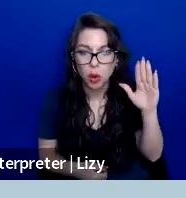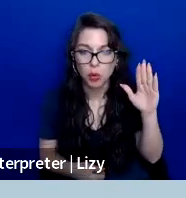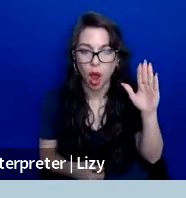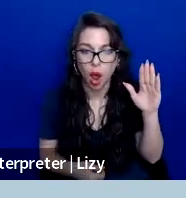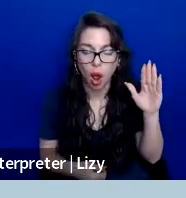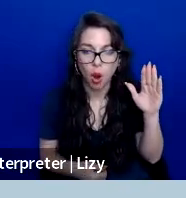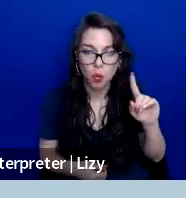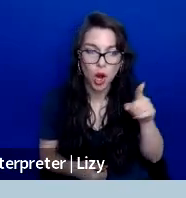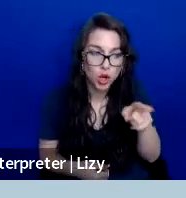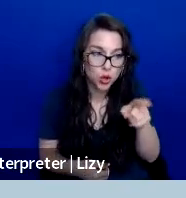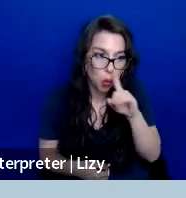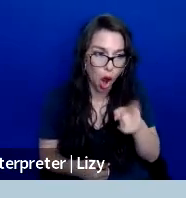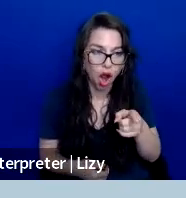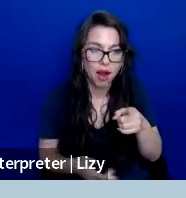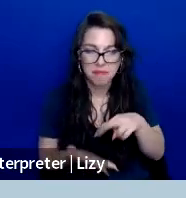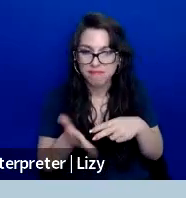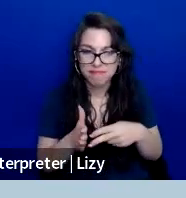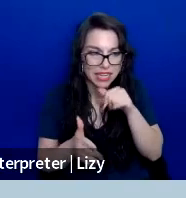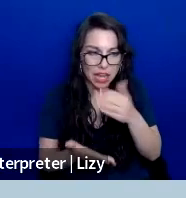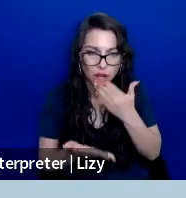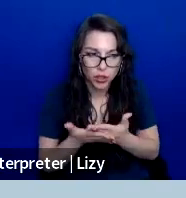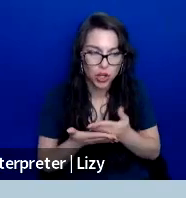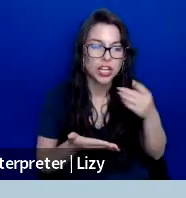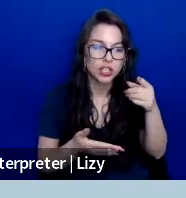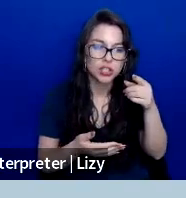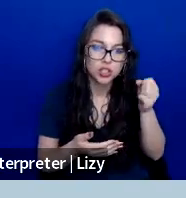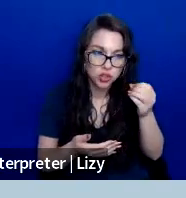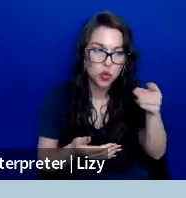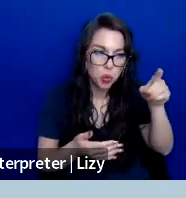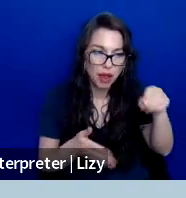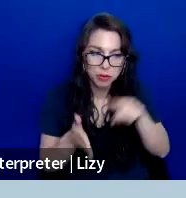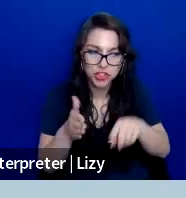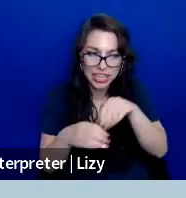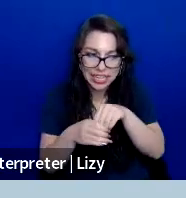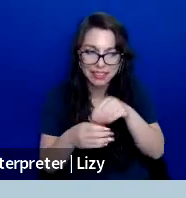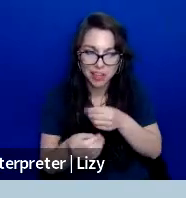that's not good. So we need to check in the office so that they know you're at school.